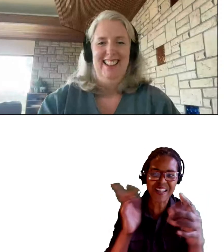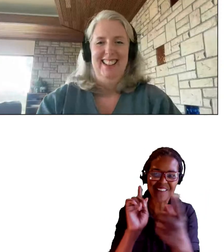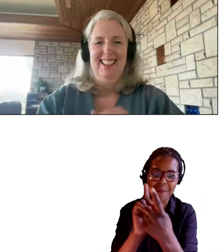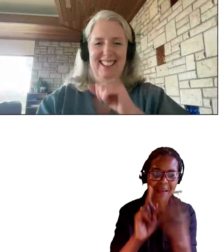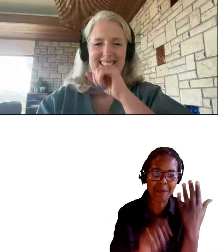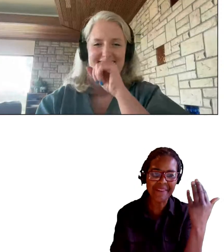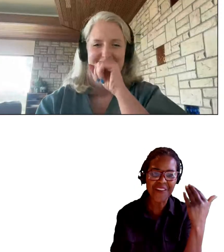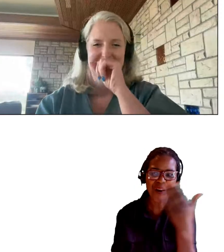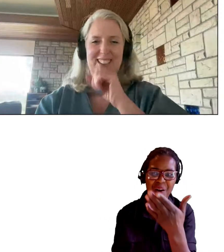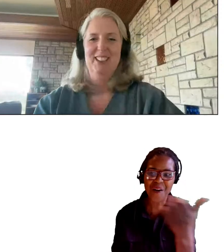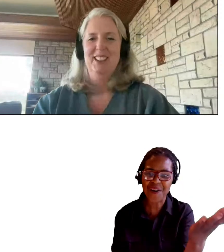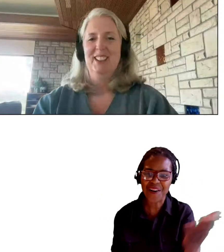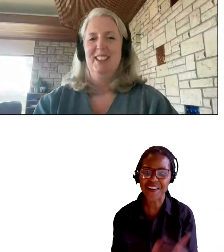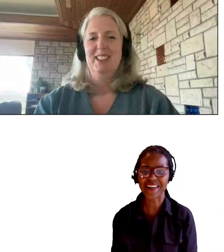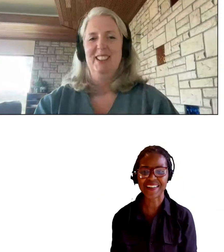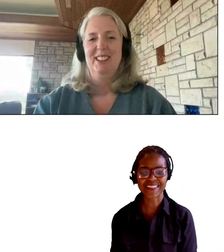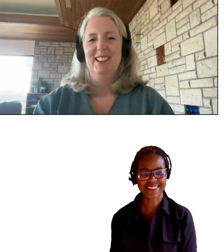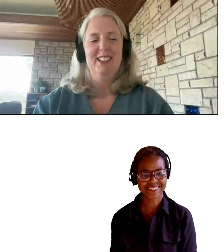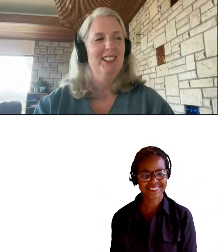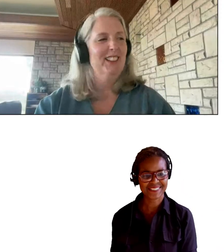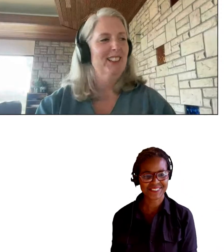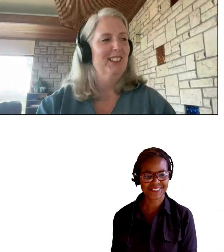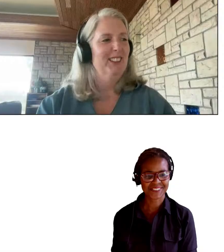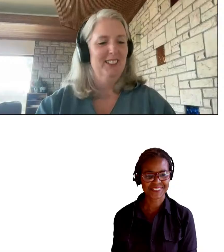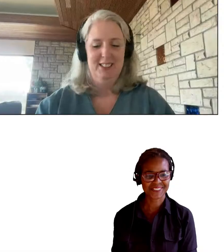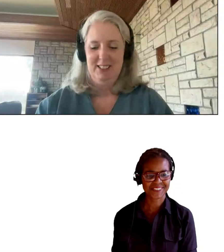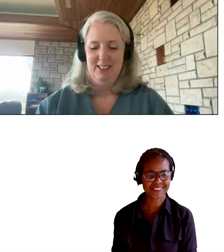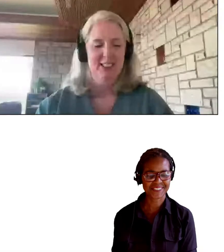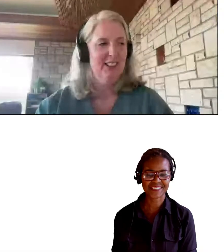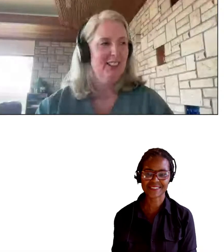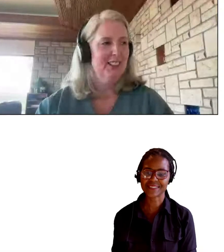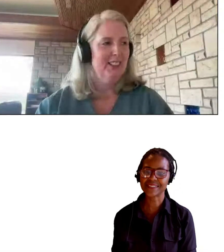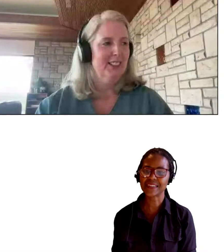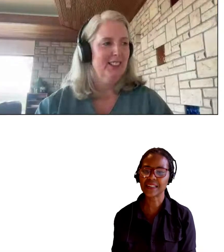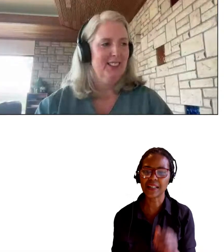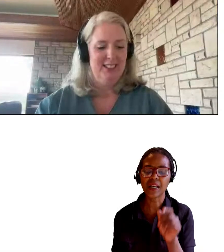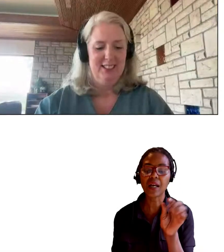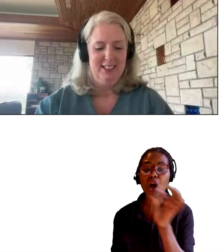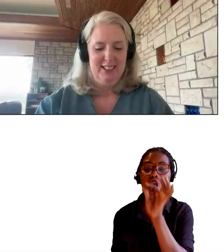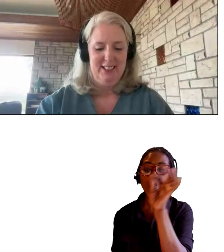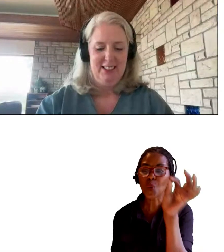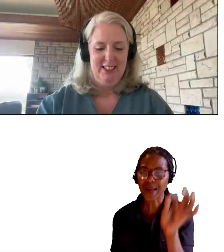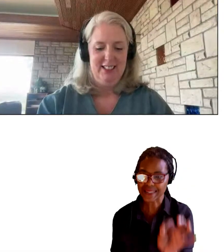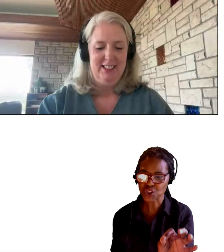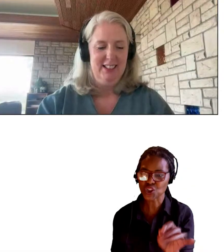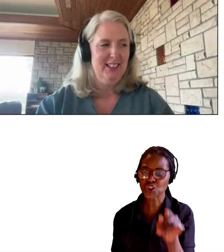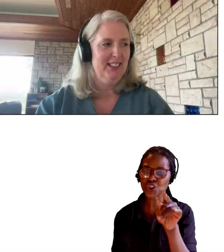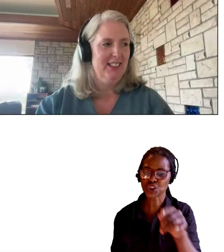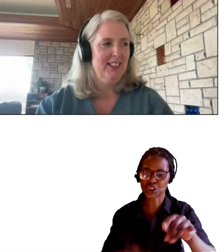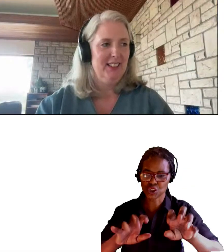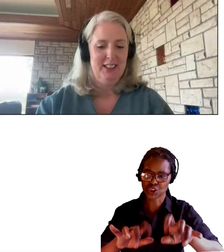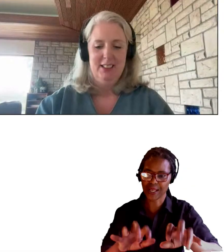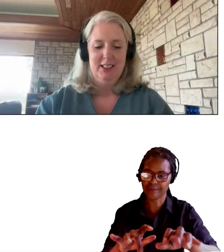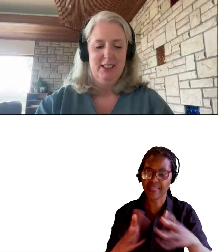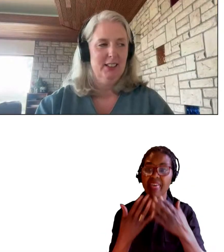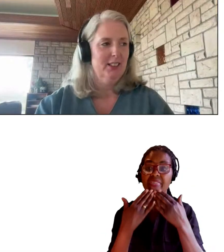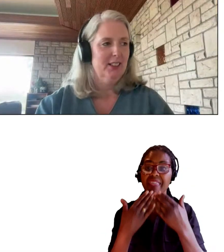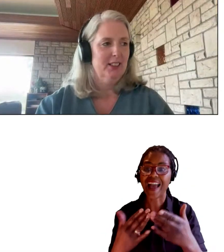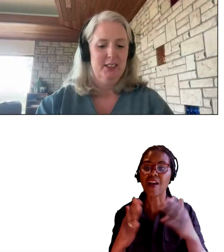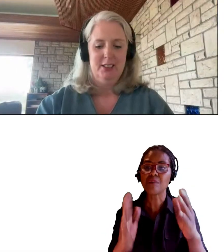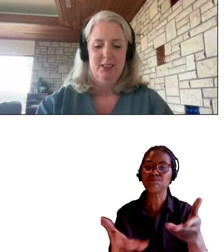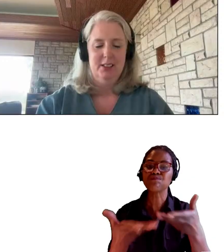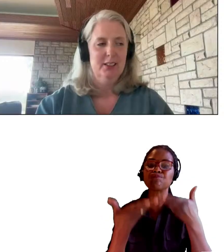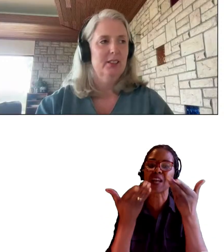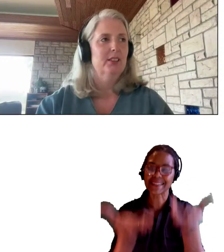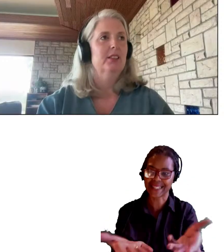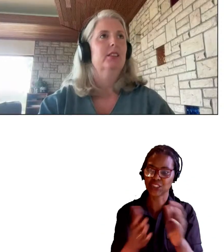I've got a question in the chat from Camille. Thank you for your presentation. A lot of the projects that have been successful in the